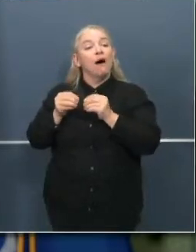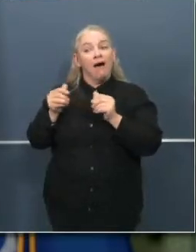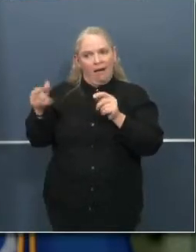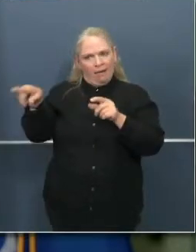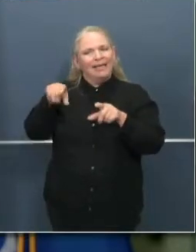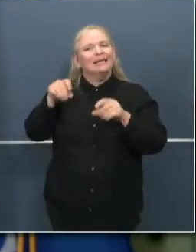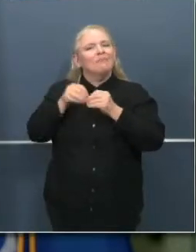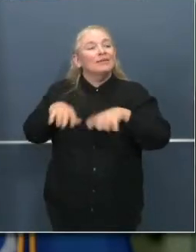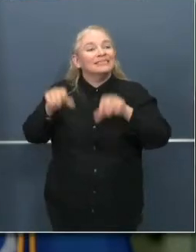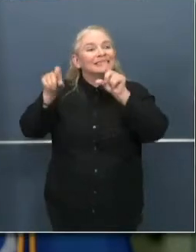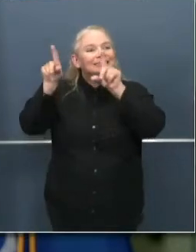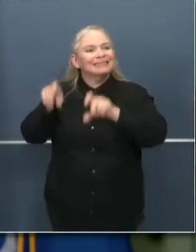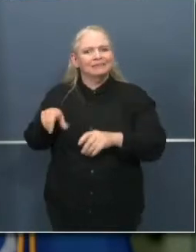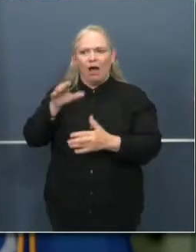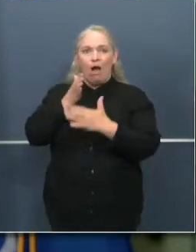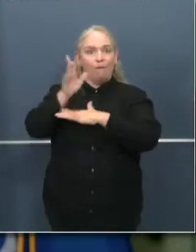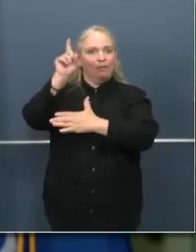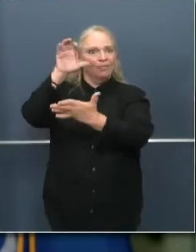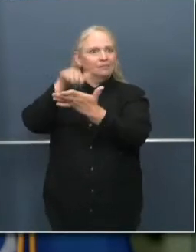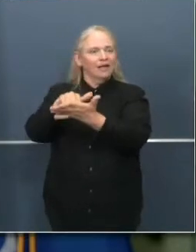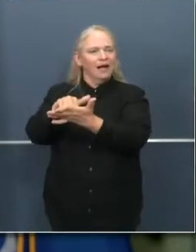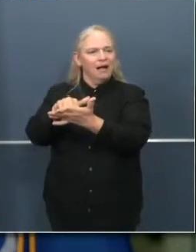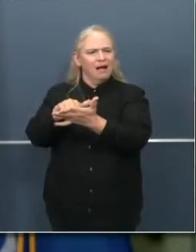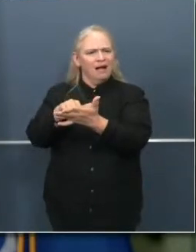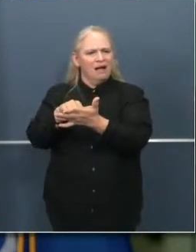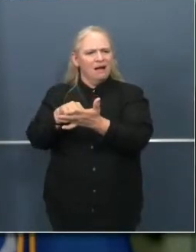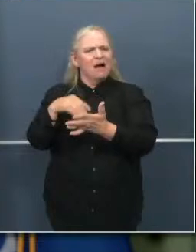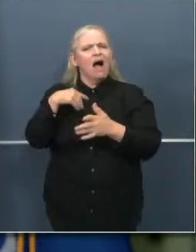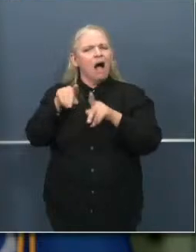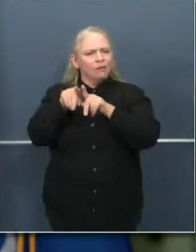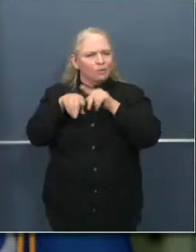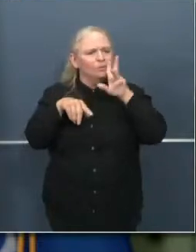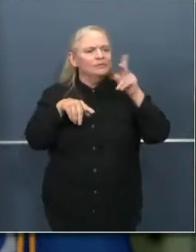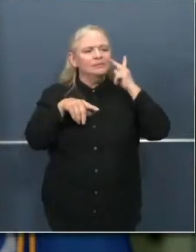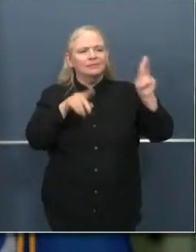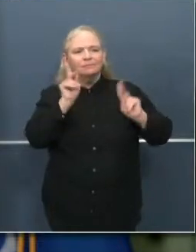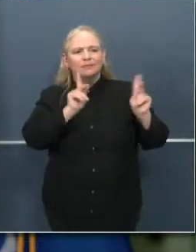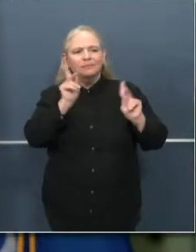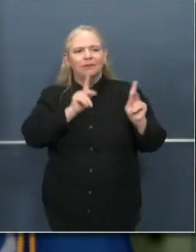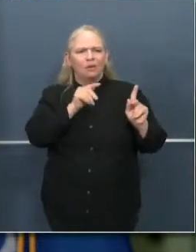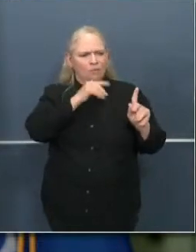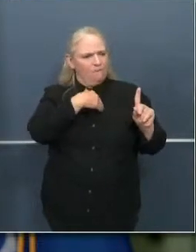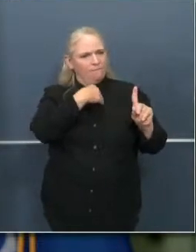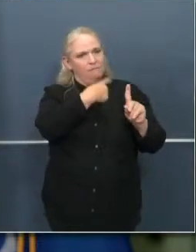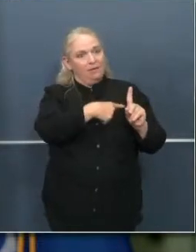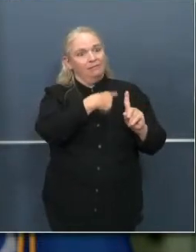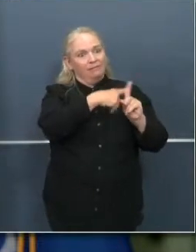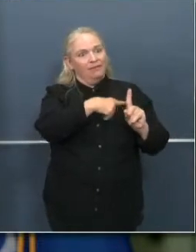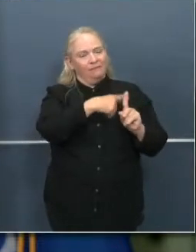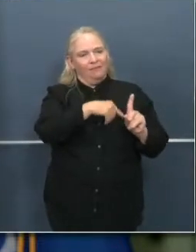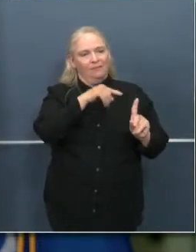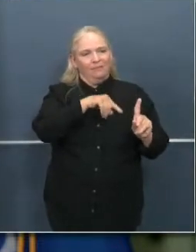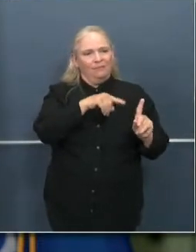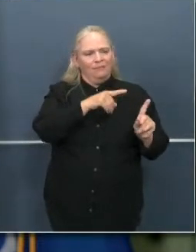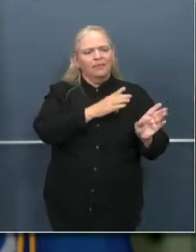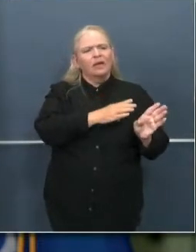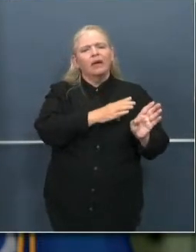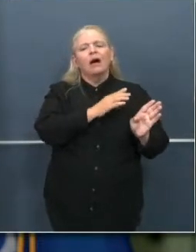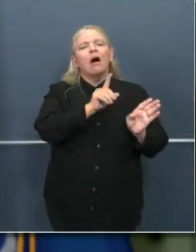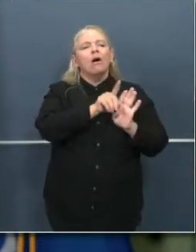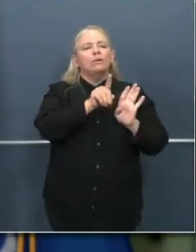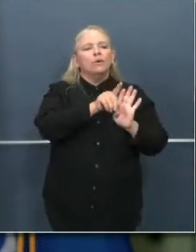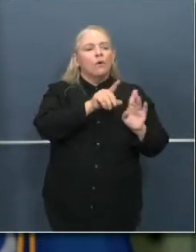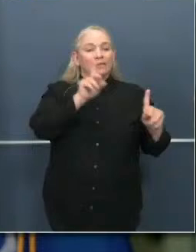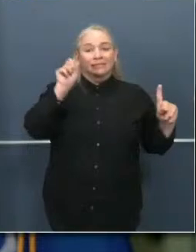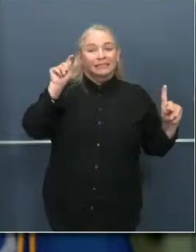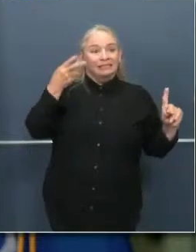yet in mortality. That said, those are lagging indicators, hospitalizations, ICUs, and deaths. So